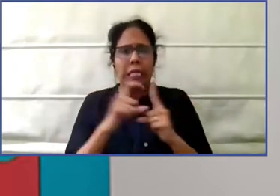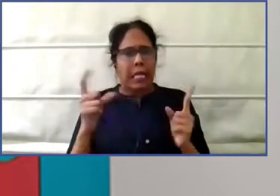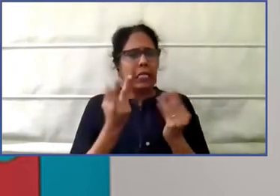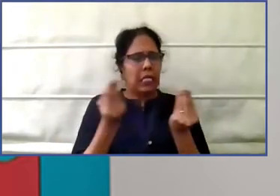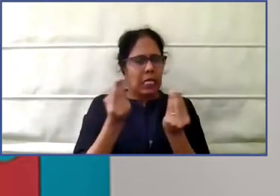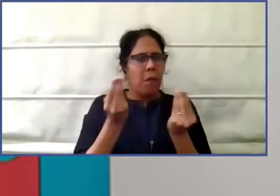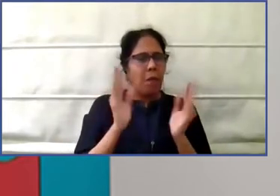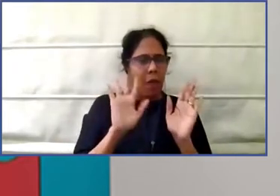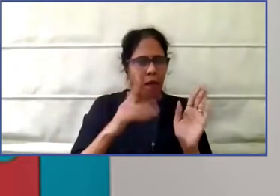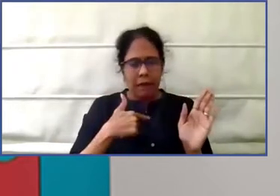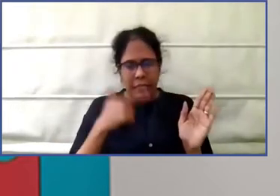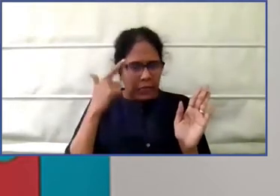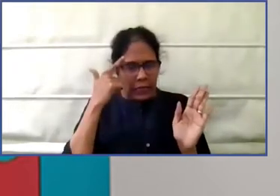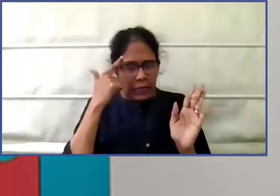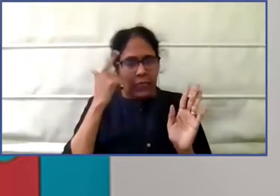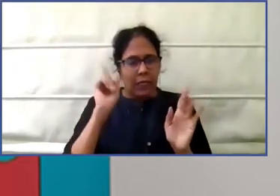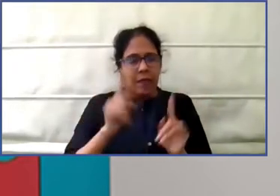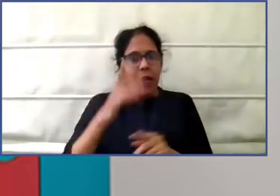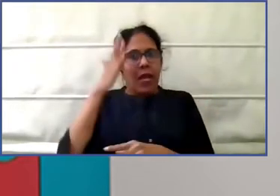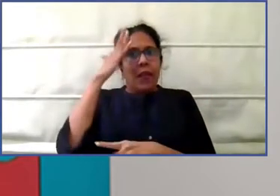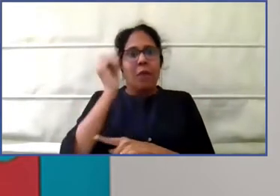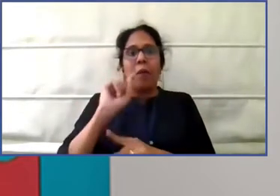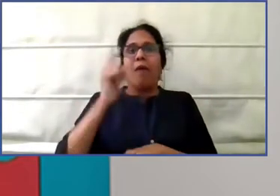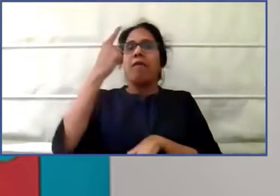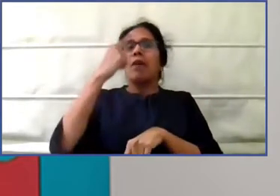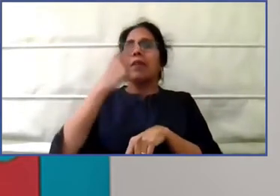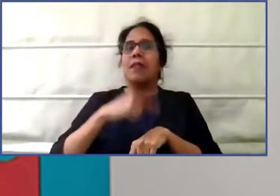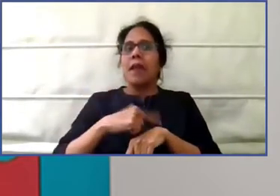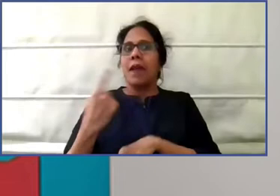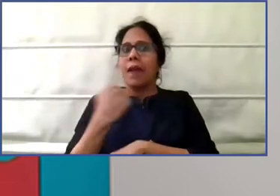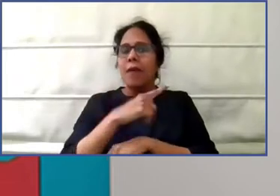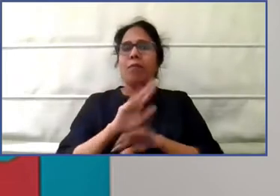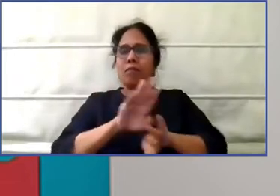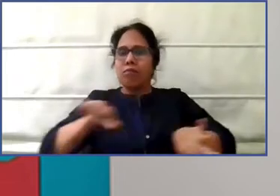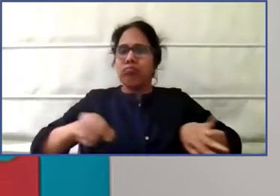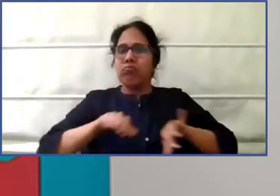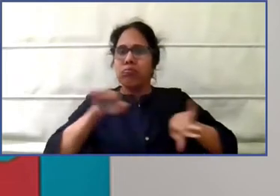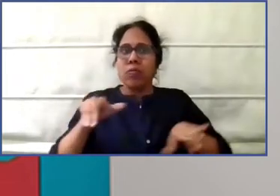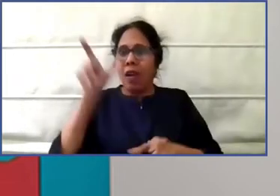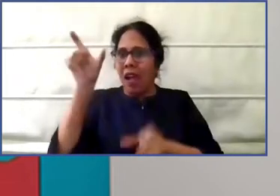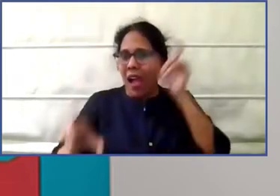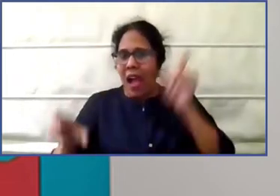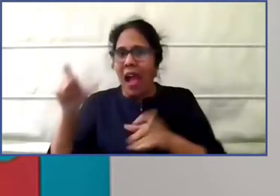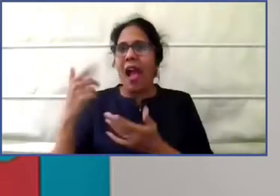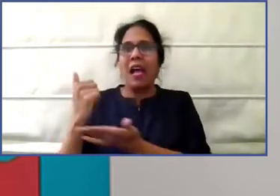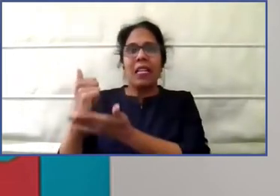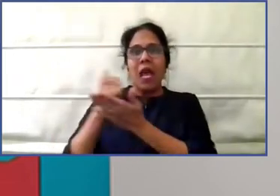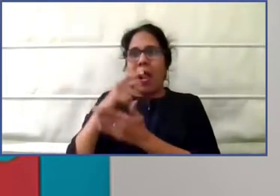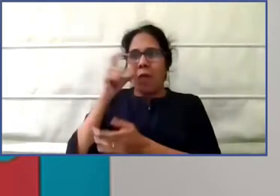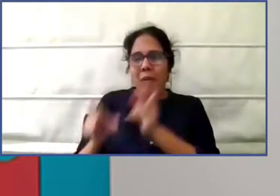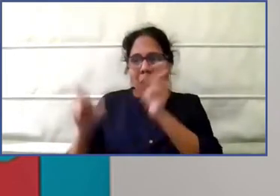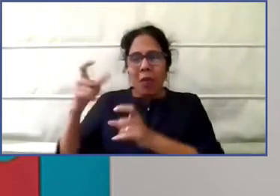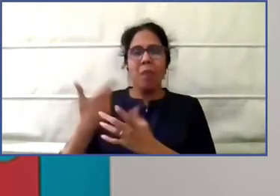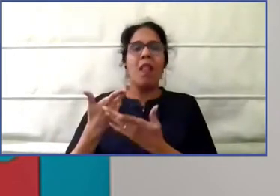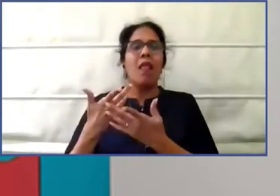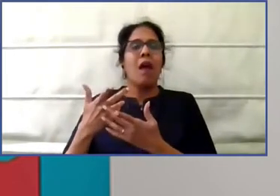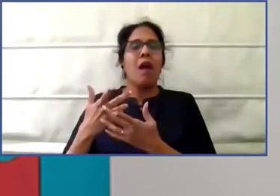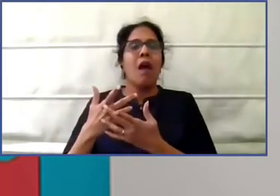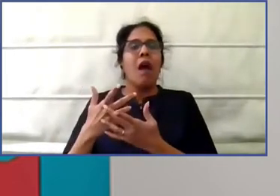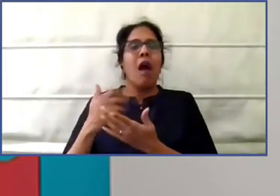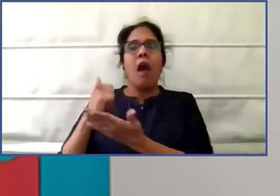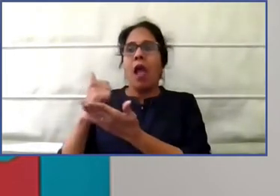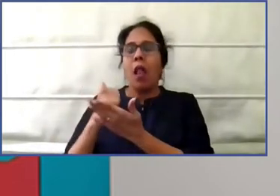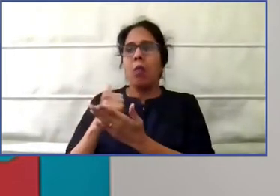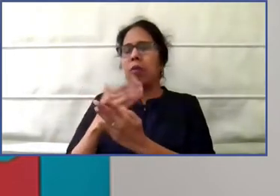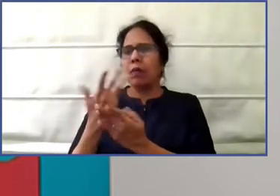I still remember the first day at the swimming pool. The lifeguards were perplexed, totally apprehensive. With a little persuasion